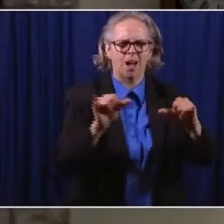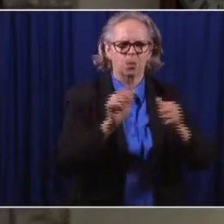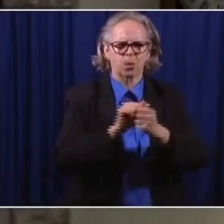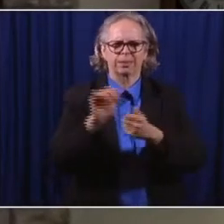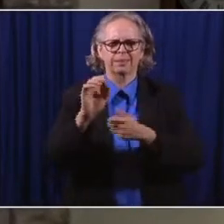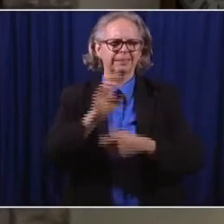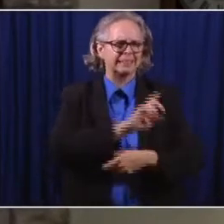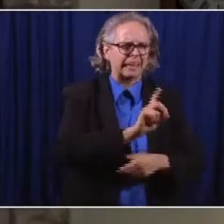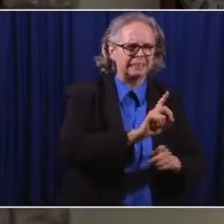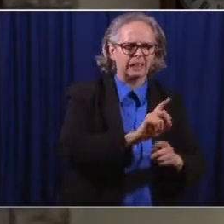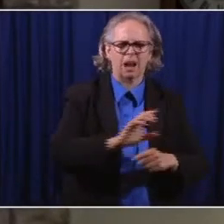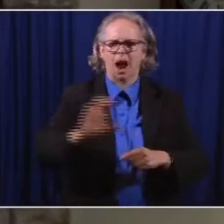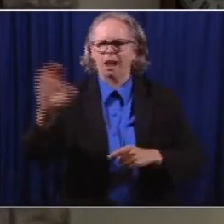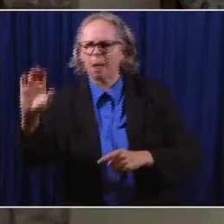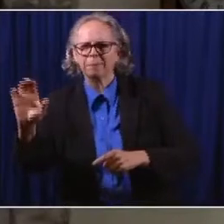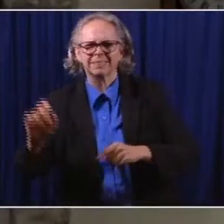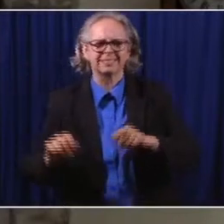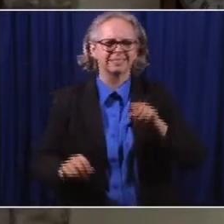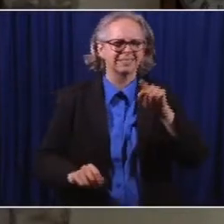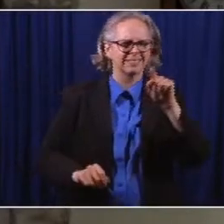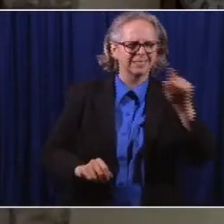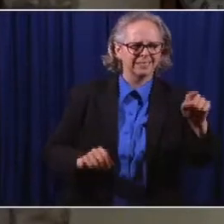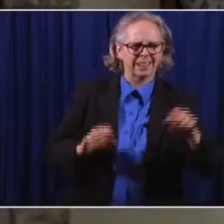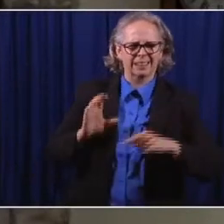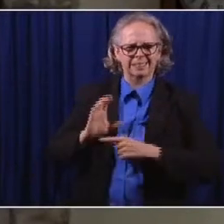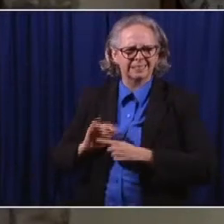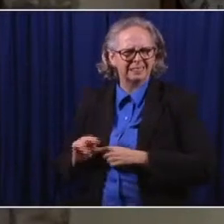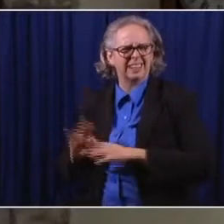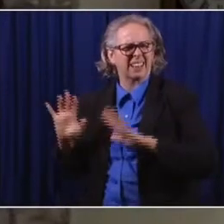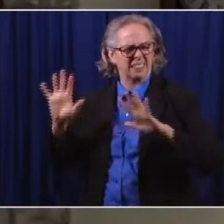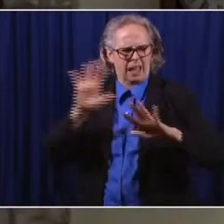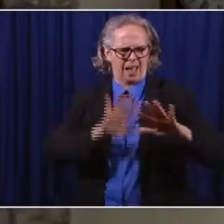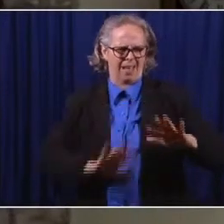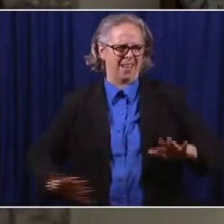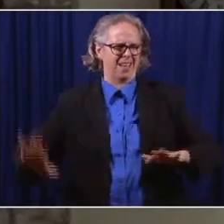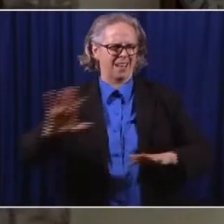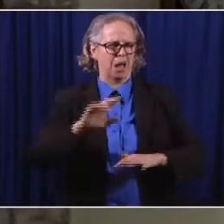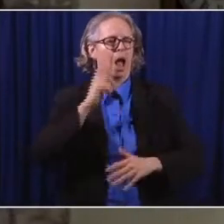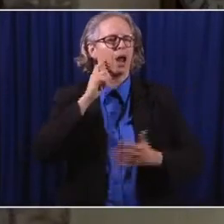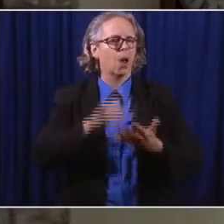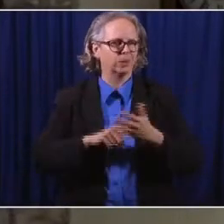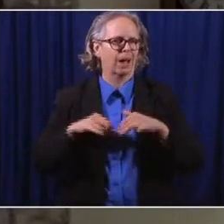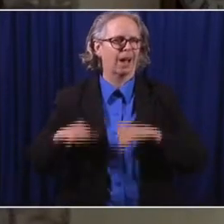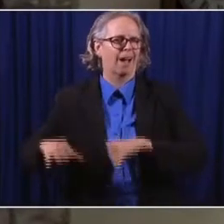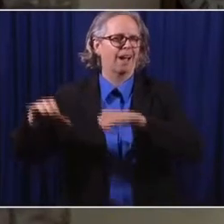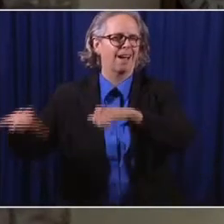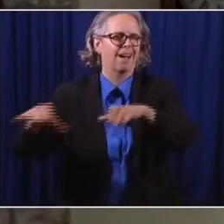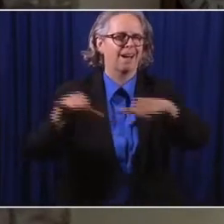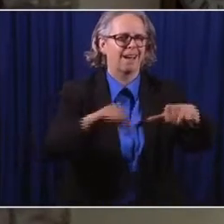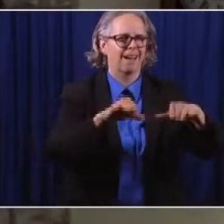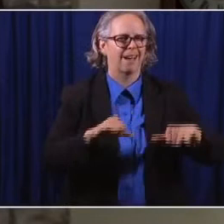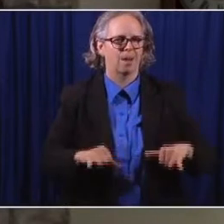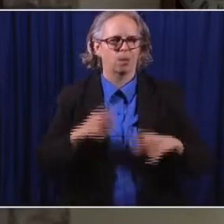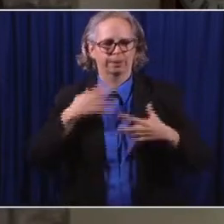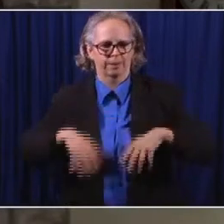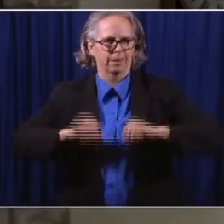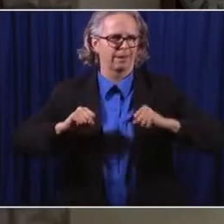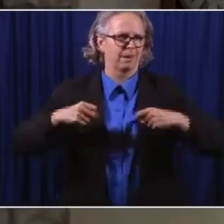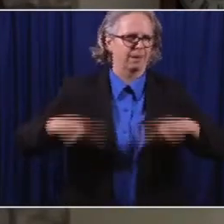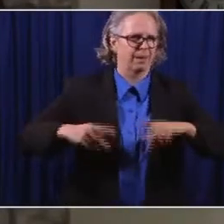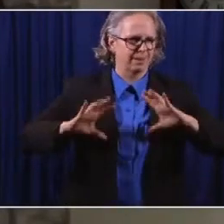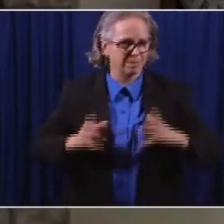and other places. But I think the good news is that when you're seeing those cases, that means there is